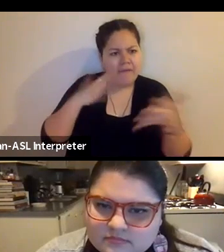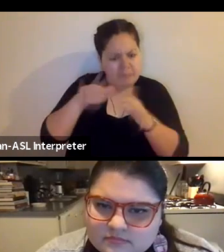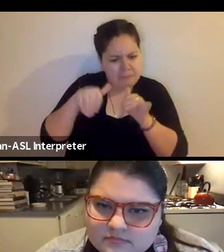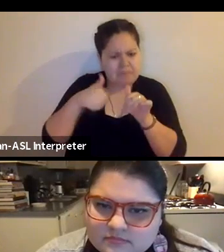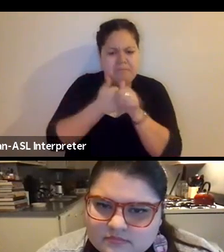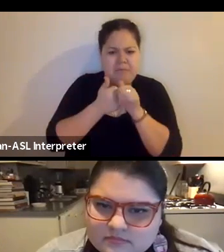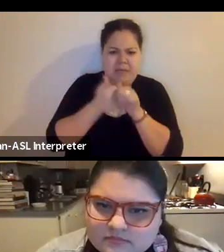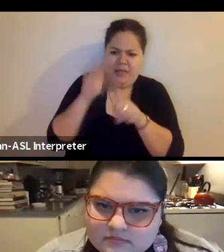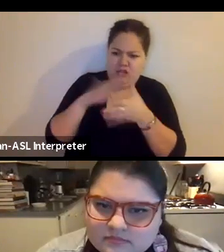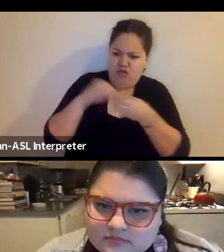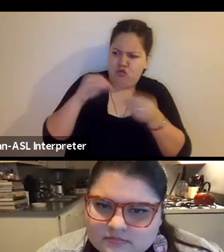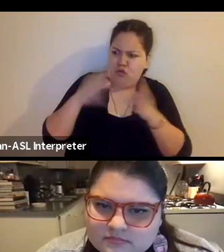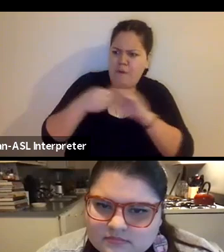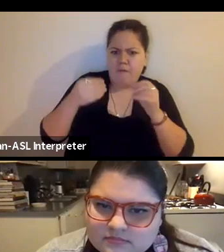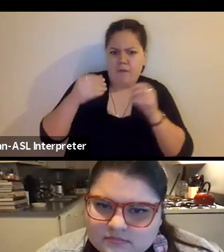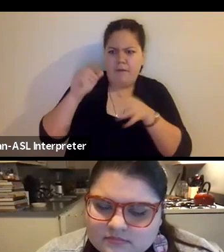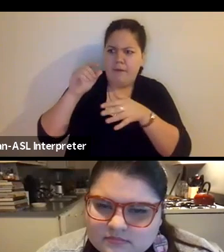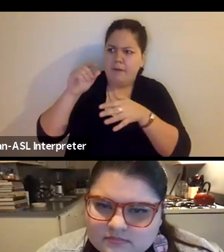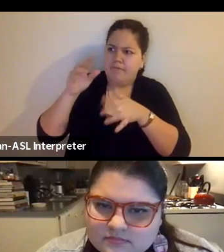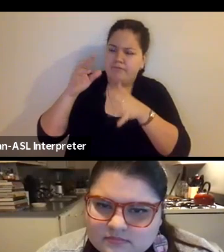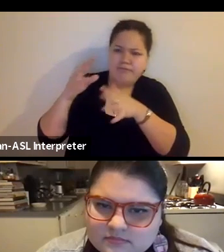in this place mean.